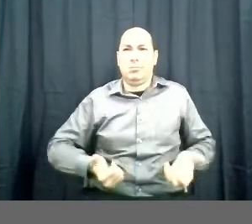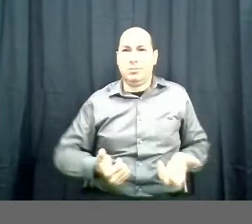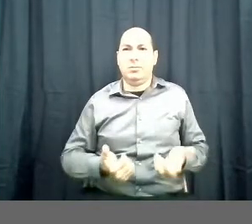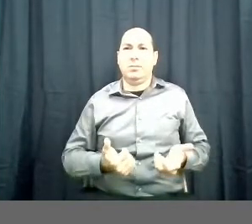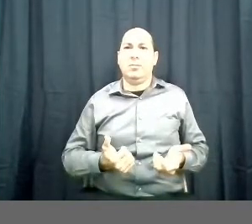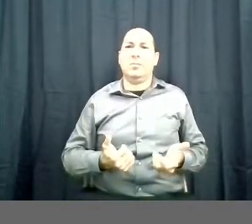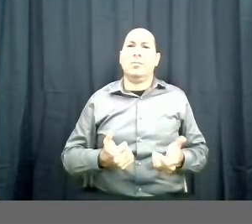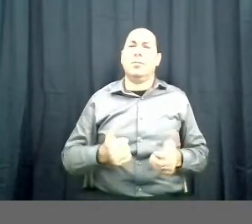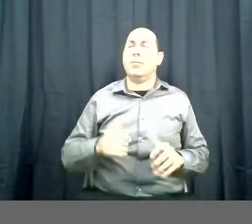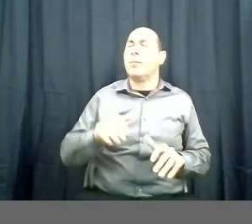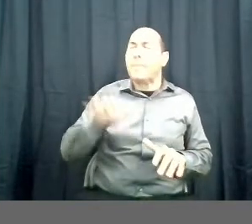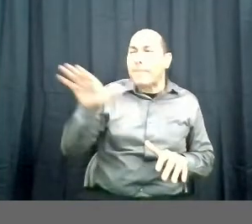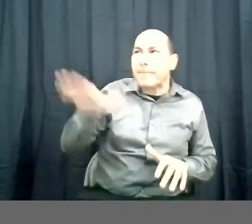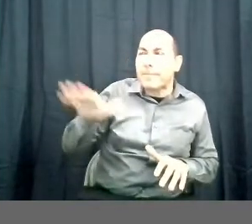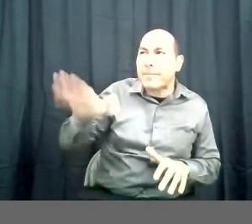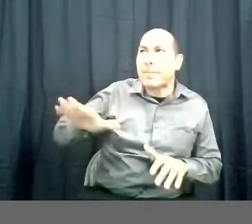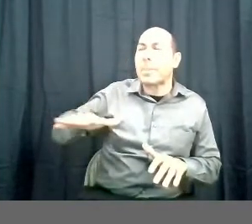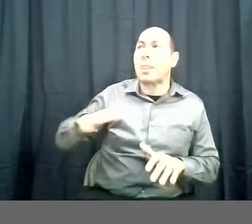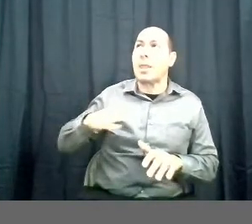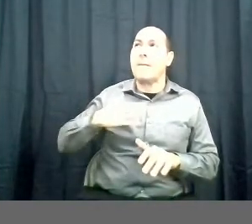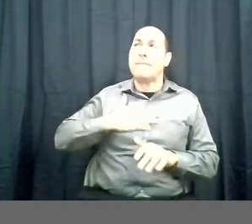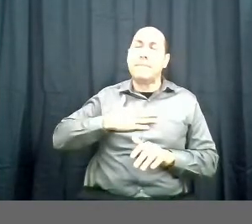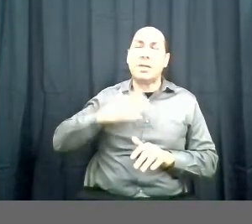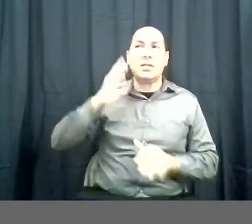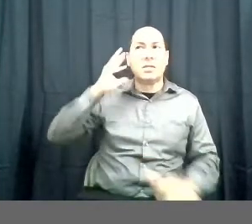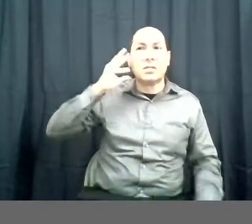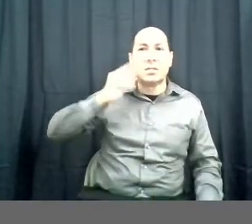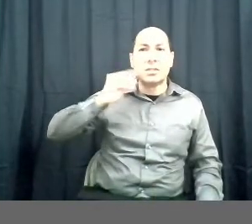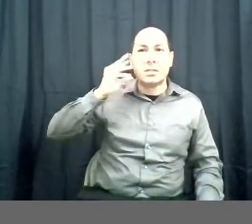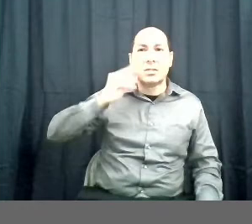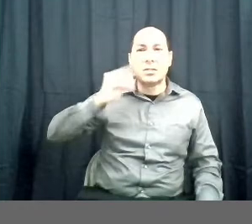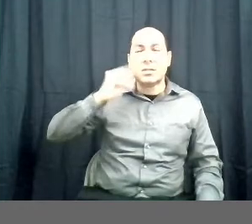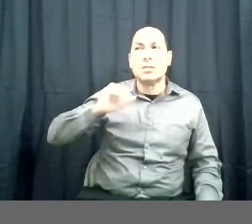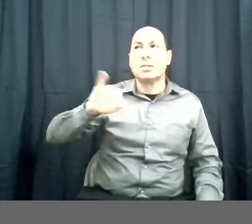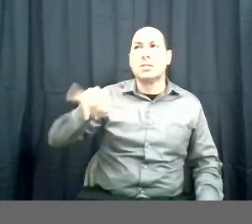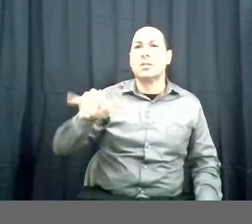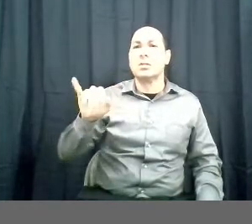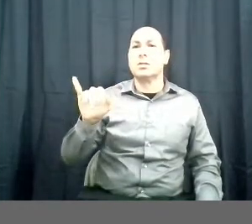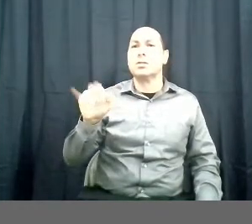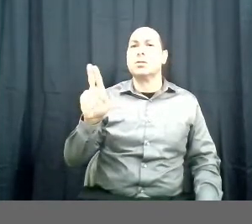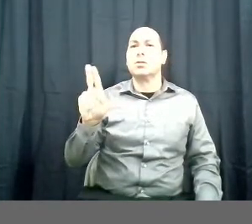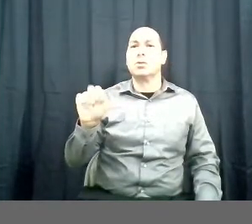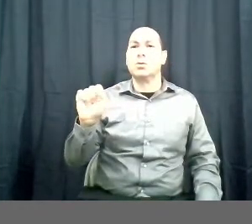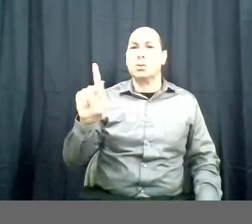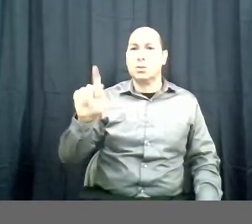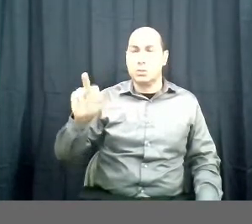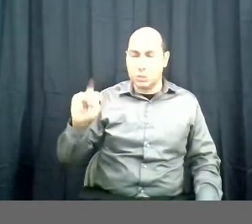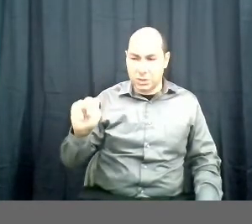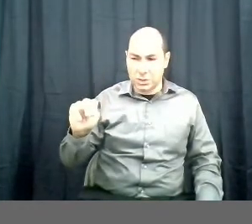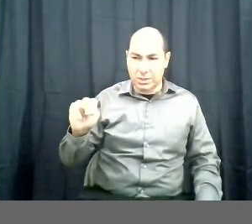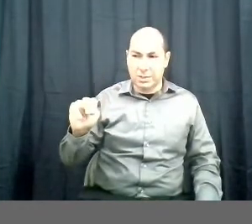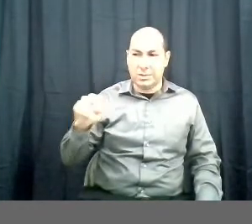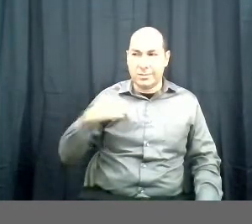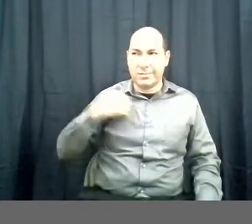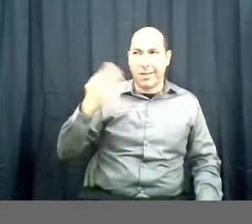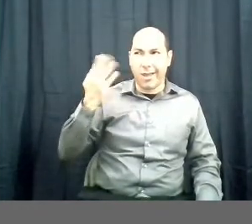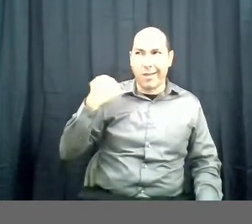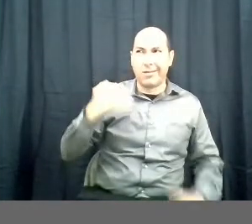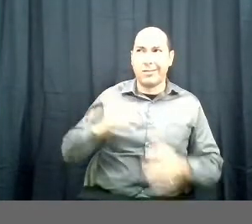but in my experience, Justin, as I said before,